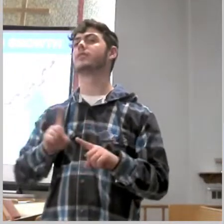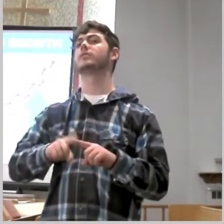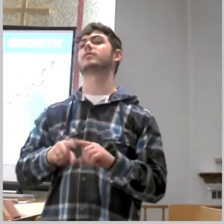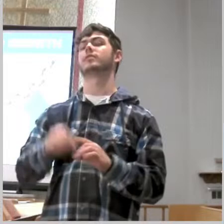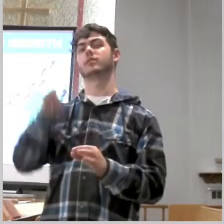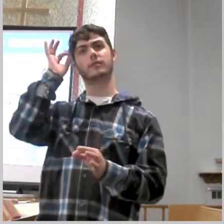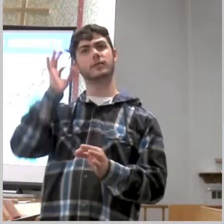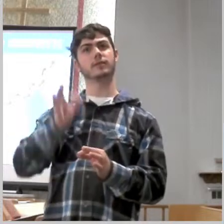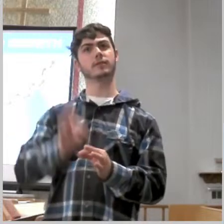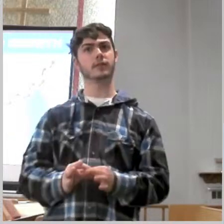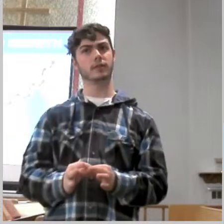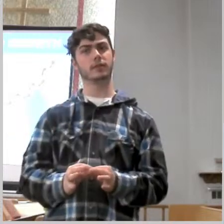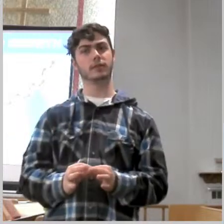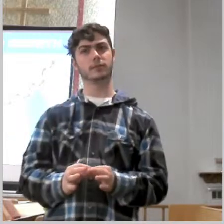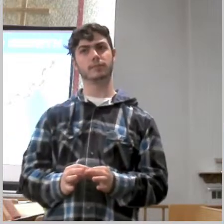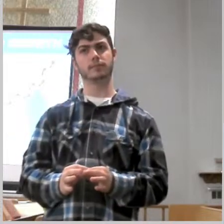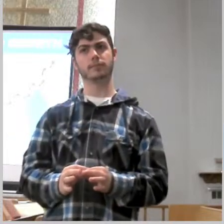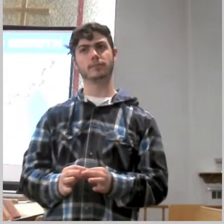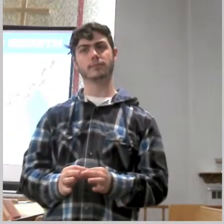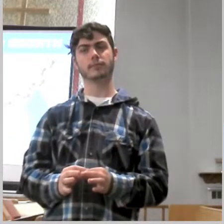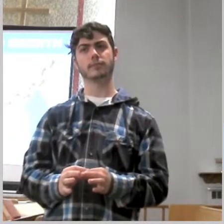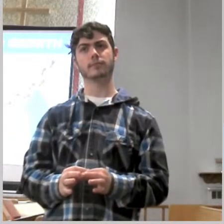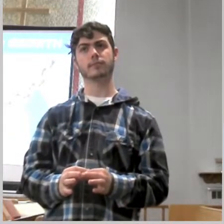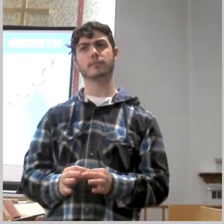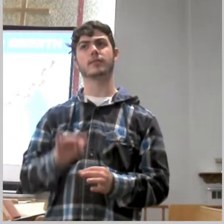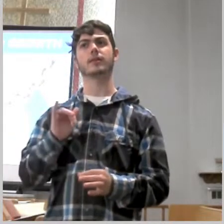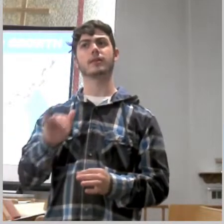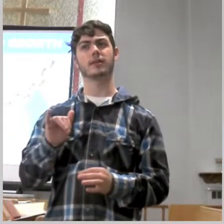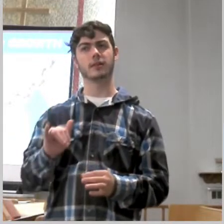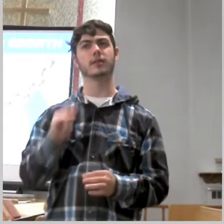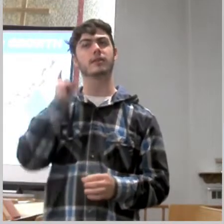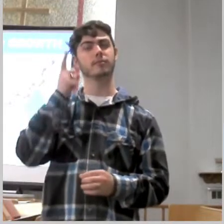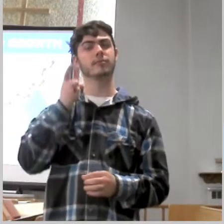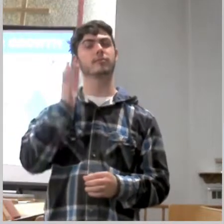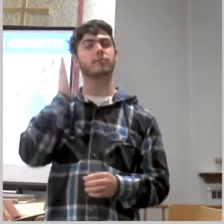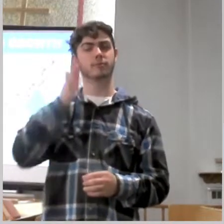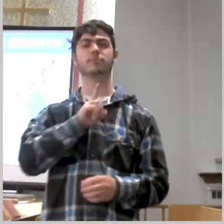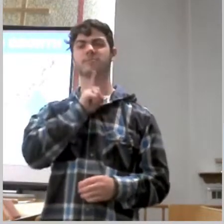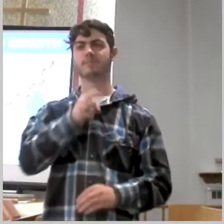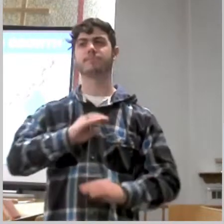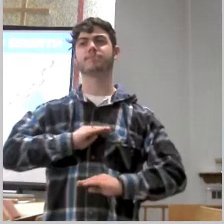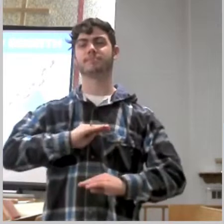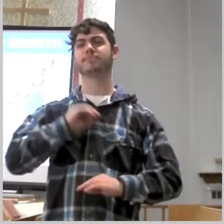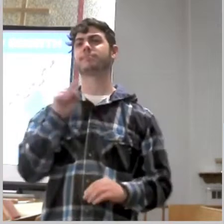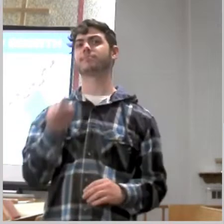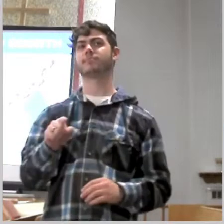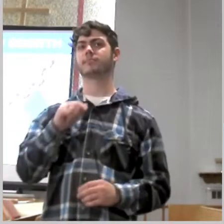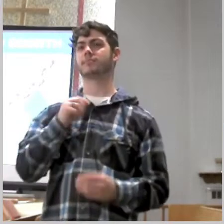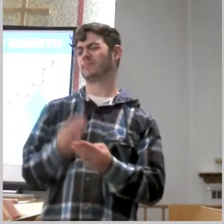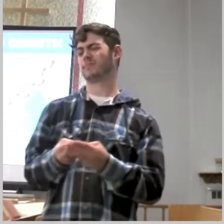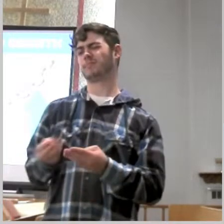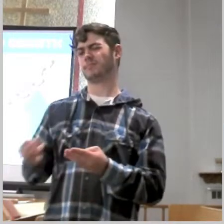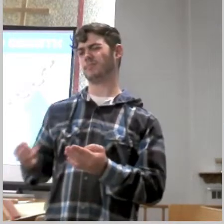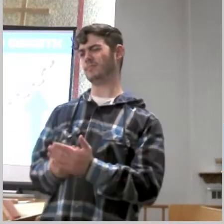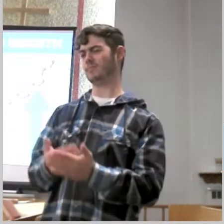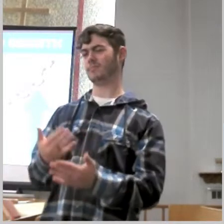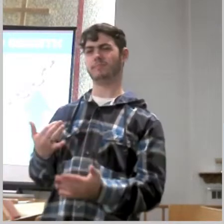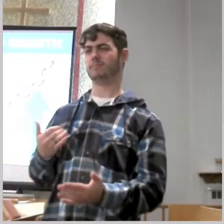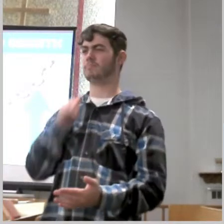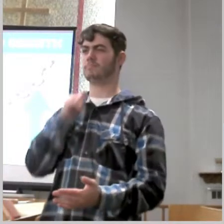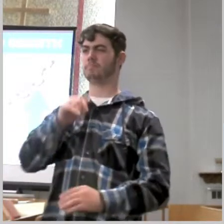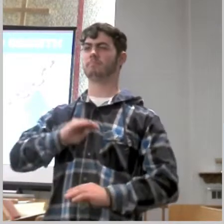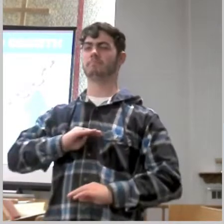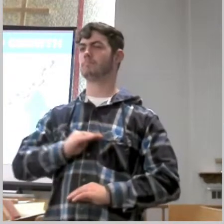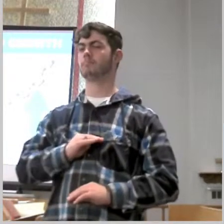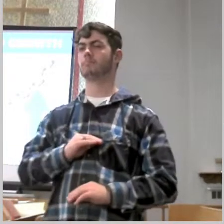faith. And that is what's really going to be truly satisfying. Not the material riches or the things that we can gain, but the things that